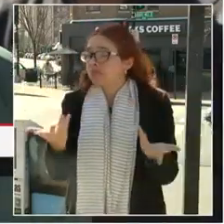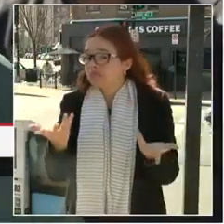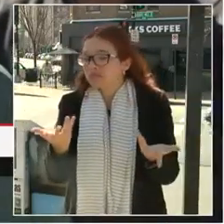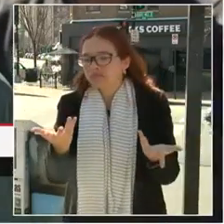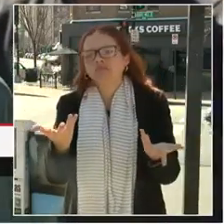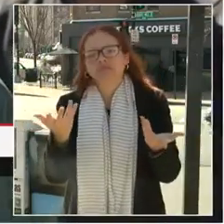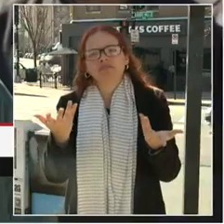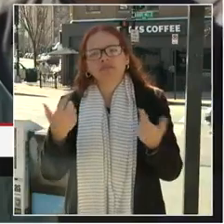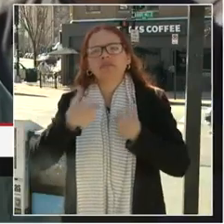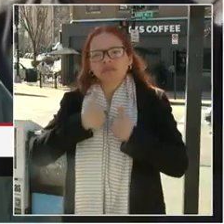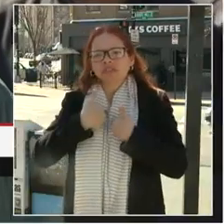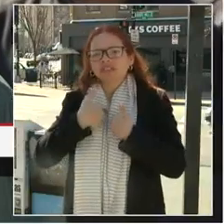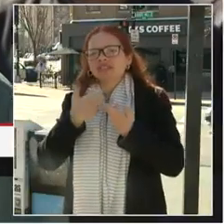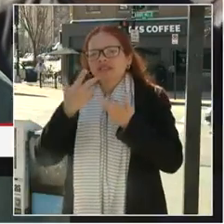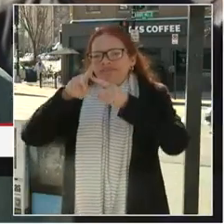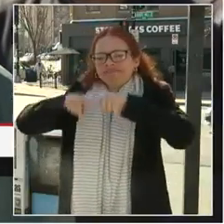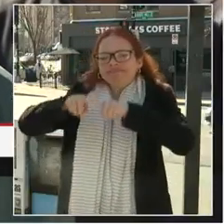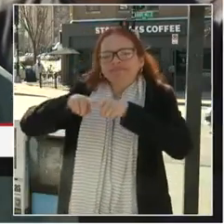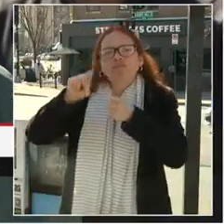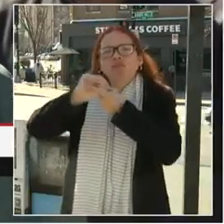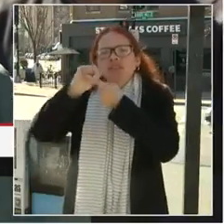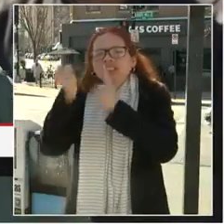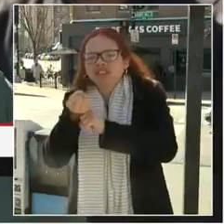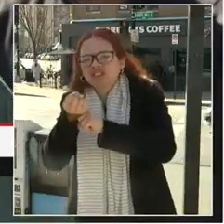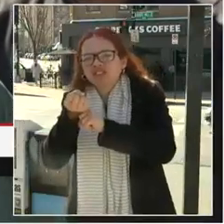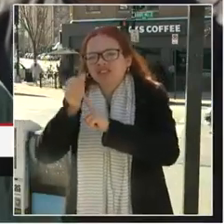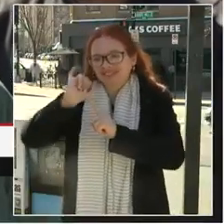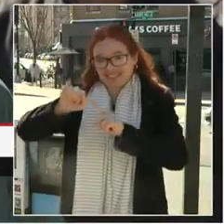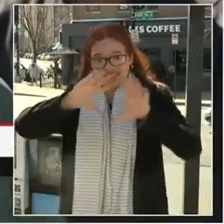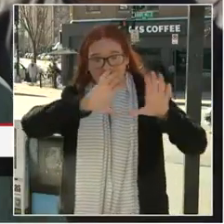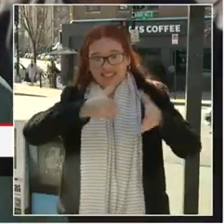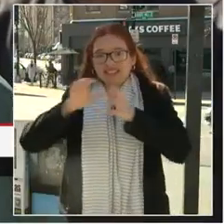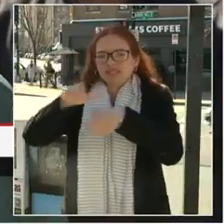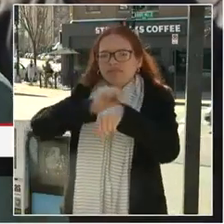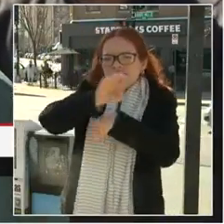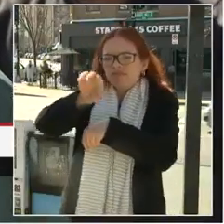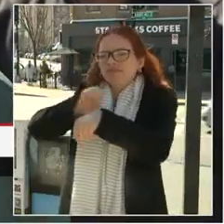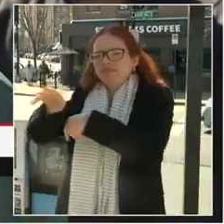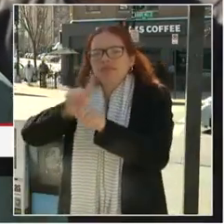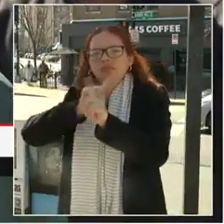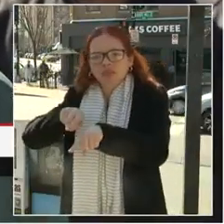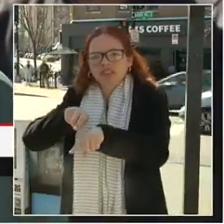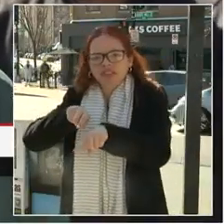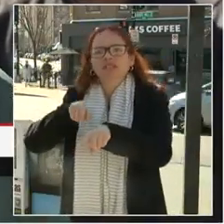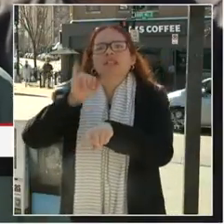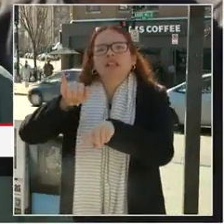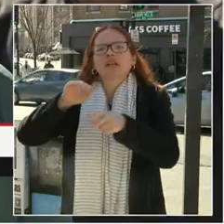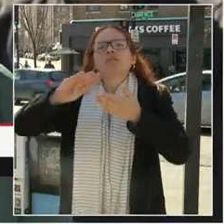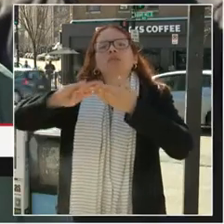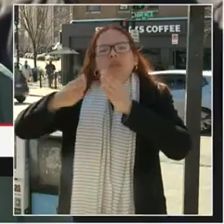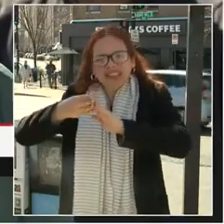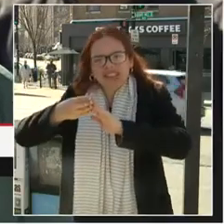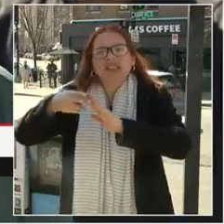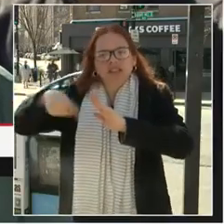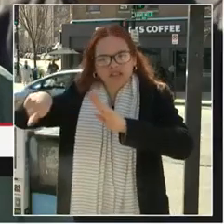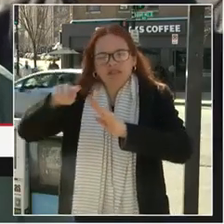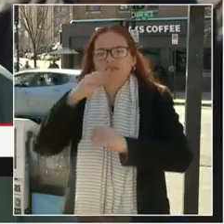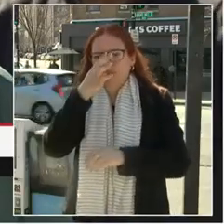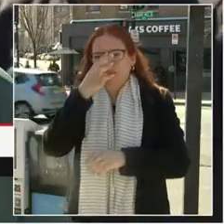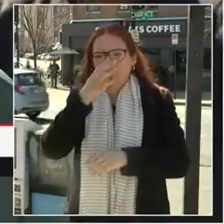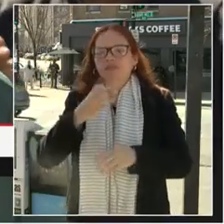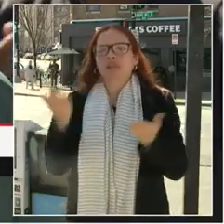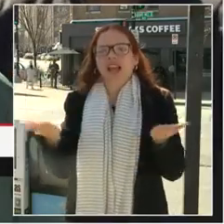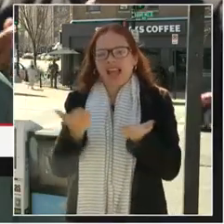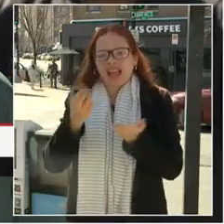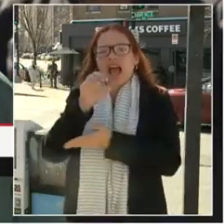situationally deploy a task force to the Adams Morgan community as well. That's good